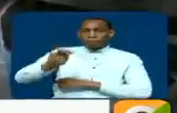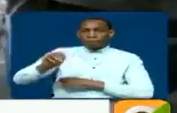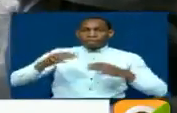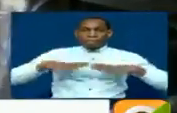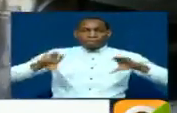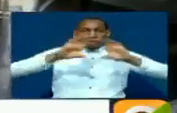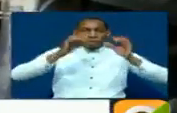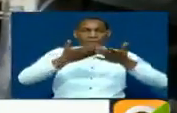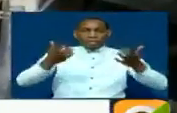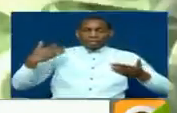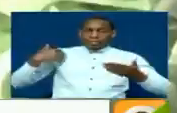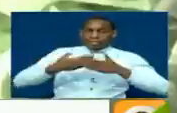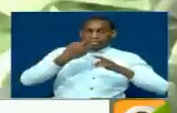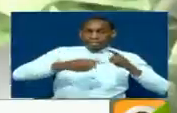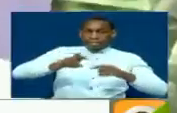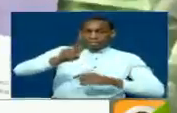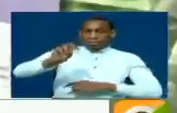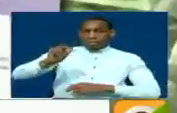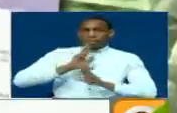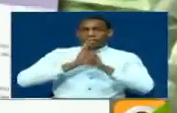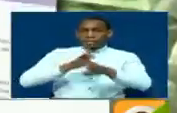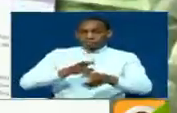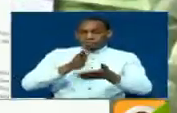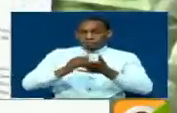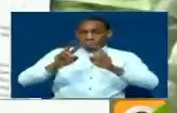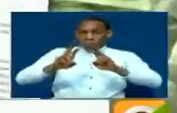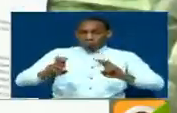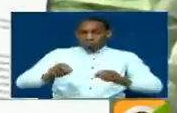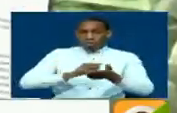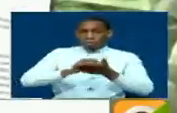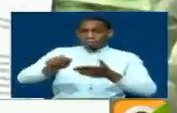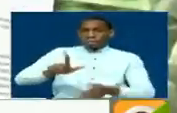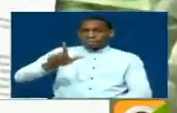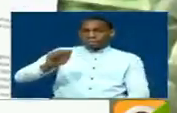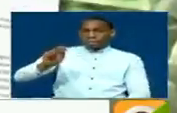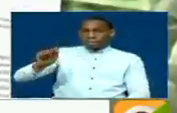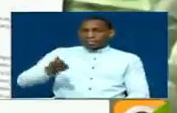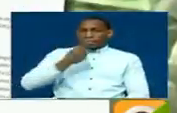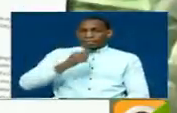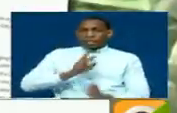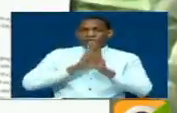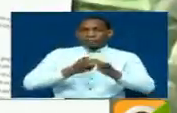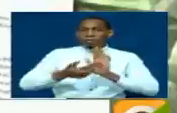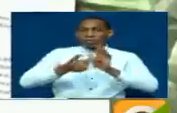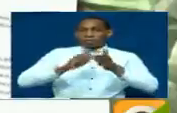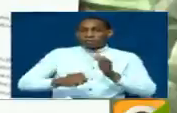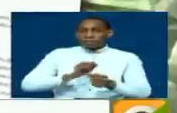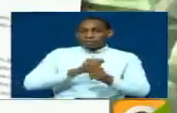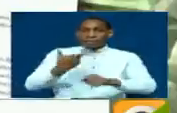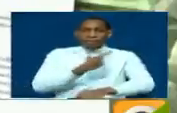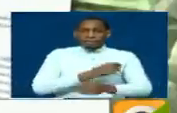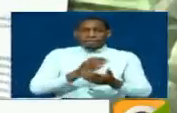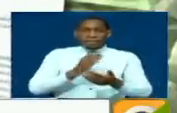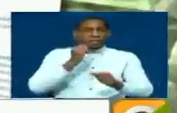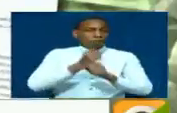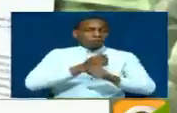people globally since 2020. The results of a peer-reviewed study published in the Lancet Medical Journal indicating that vaccines are doing what